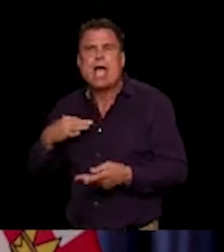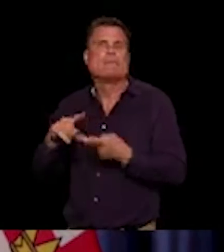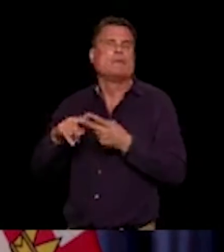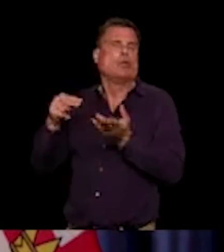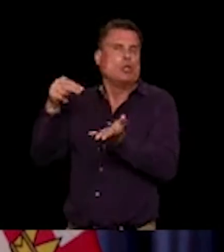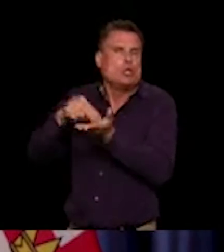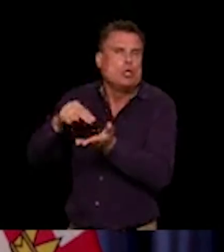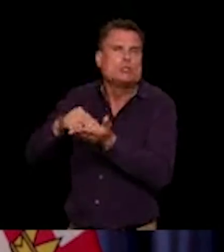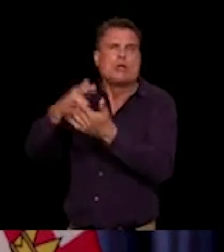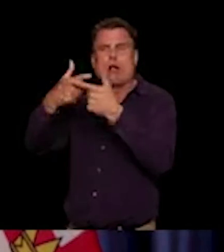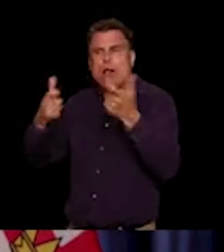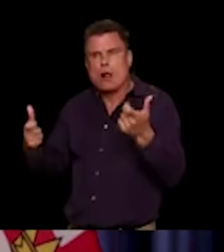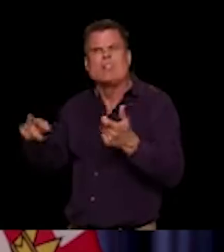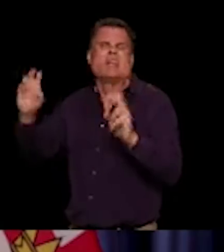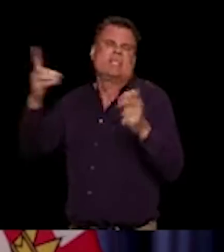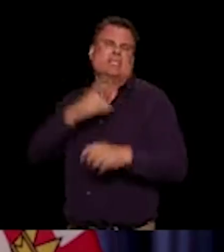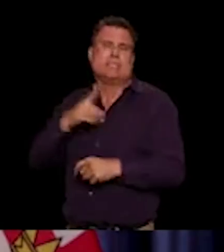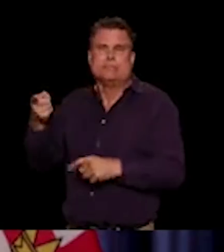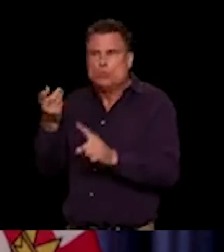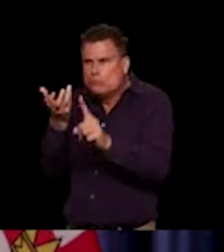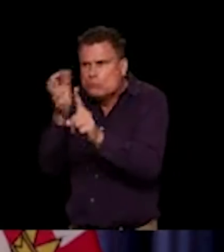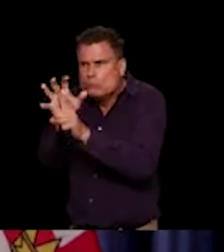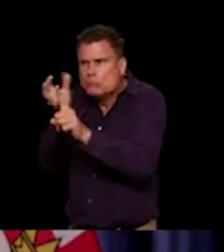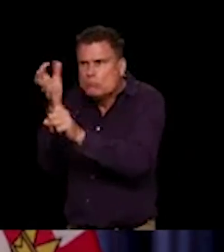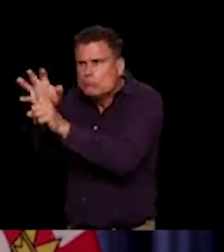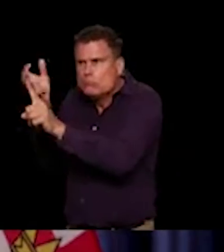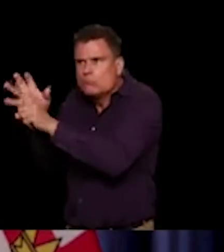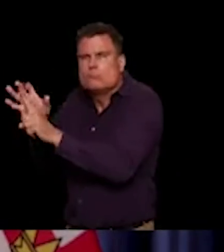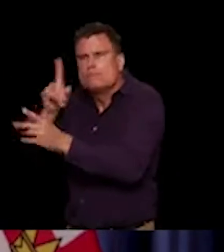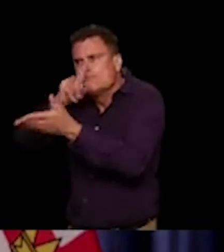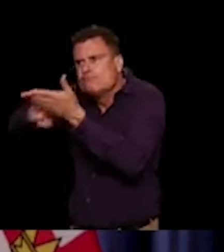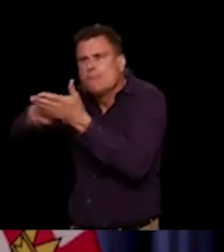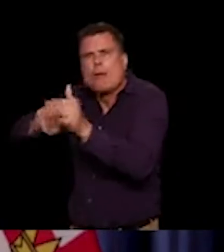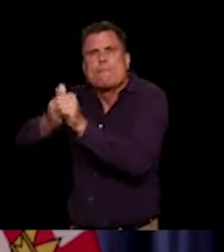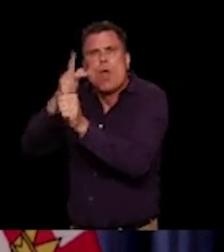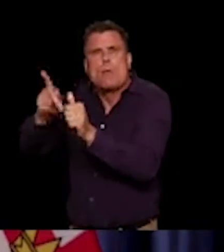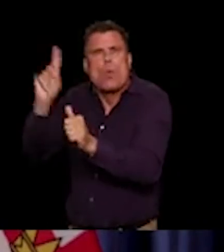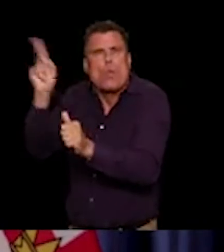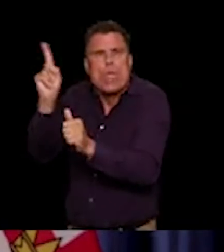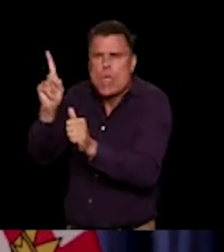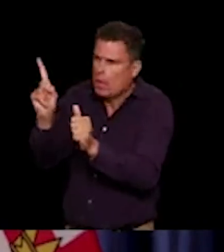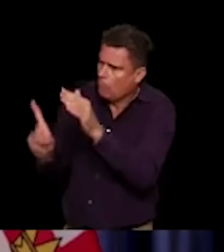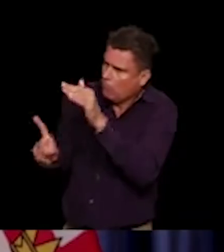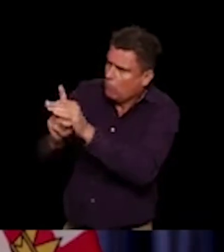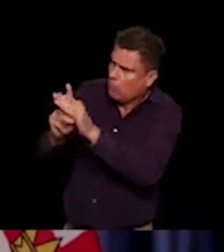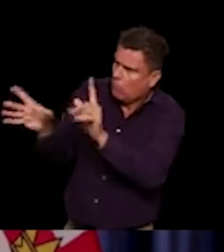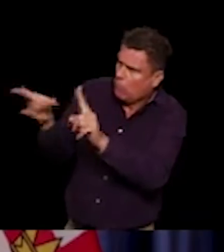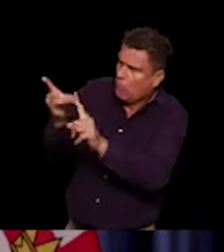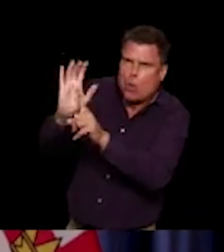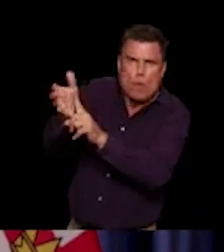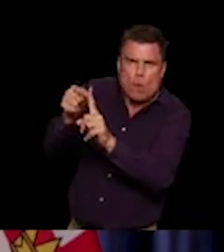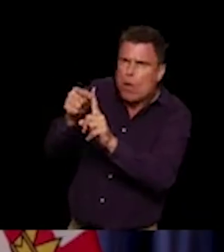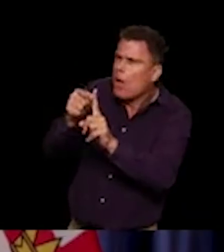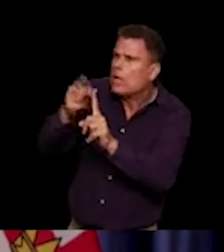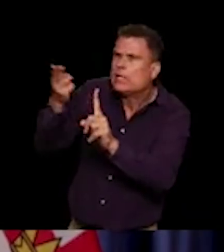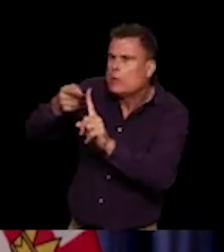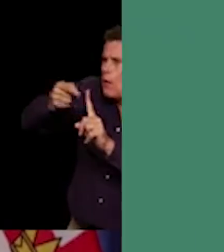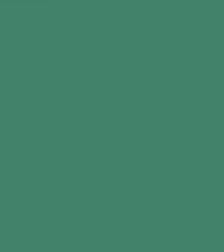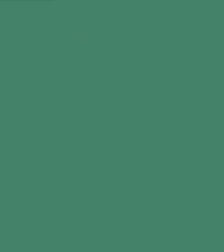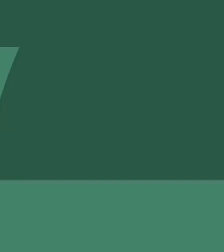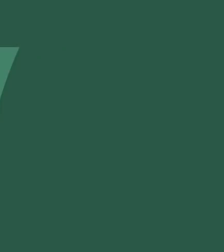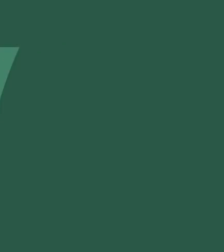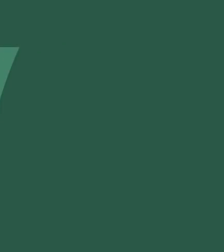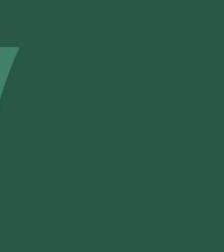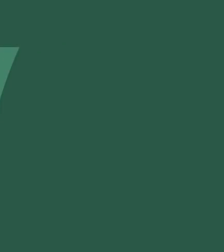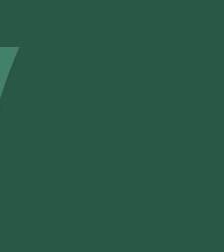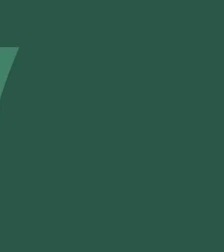And Bonnie, I'm sure you want to fill in the gaps there, but are you good with that? Yeah, I'm good with that. We're good with that. Hope that helps.